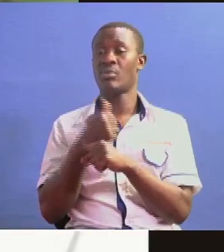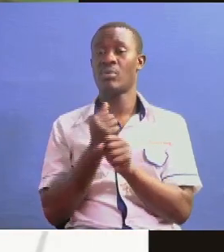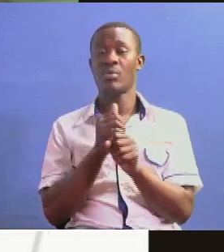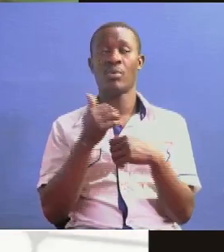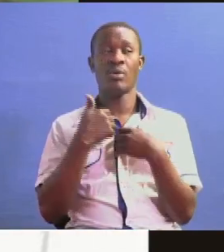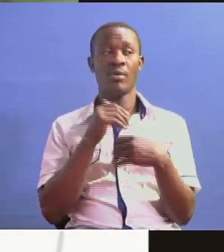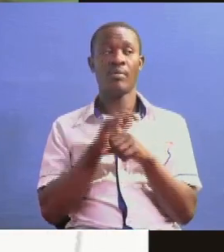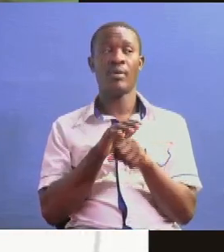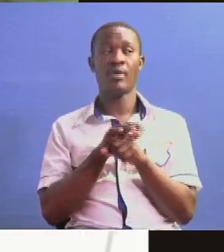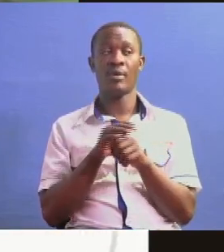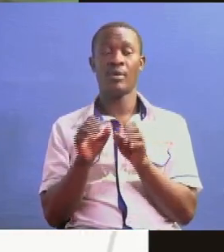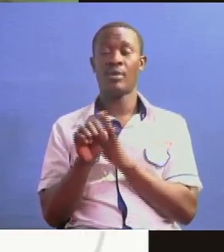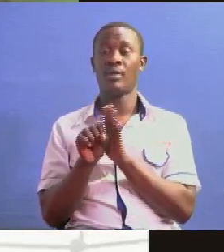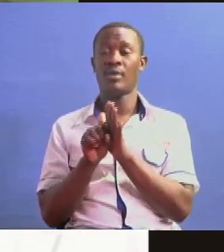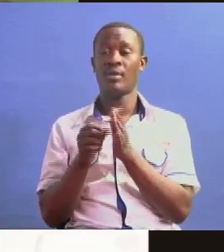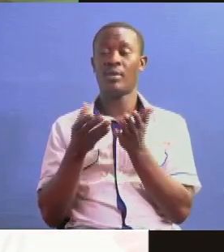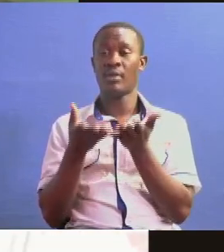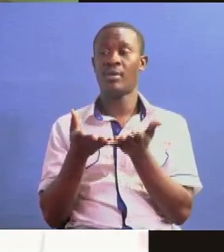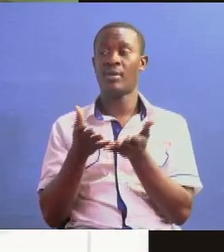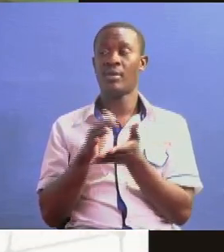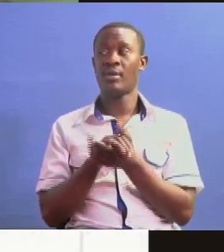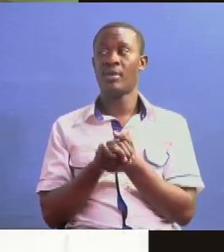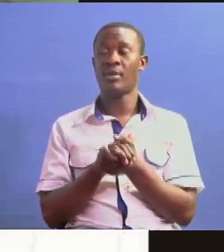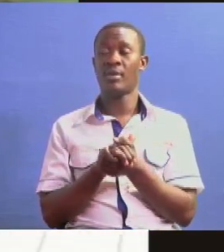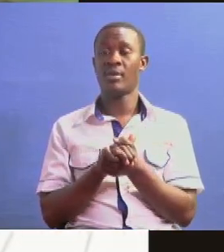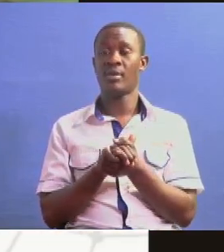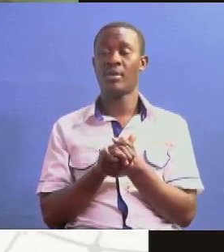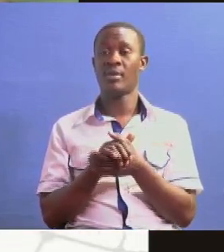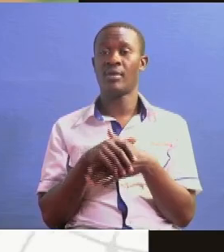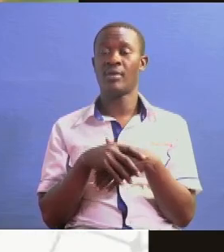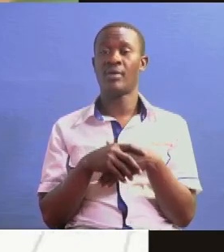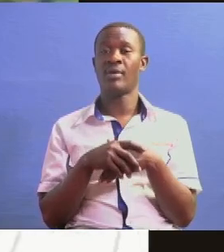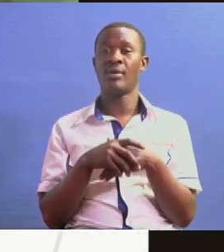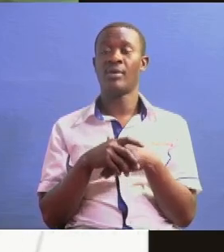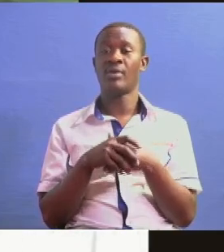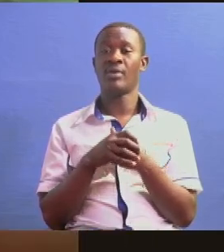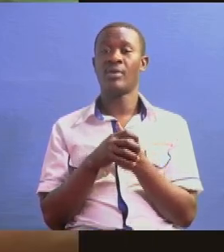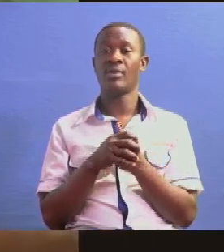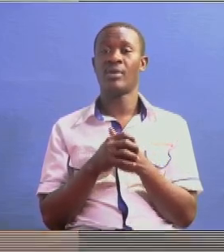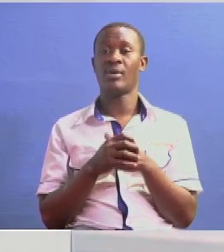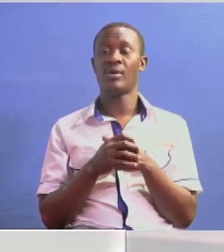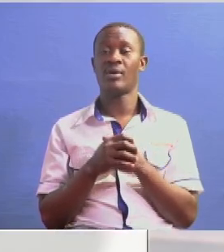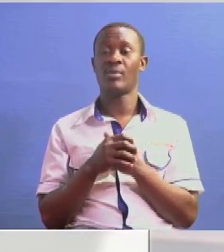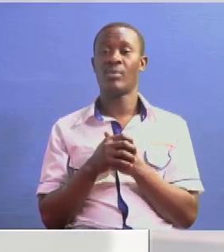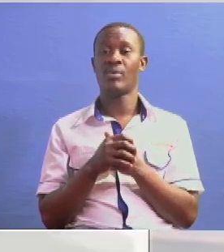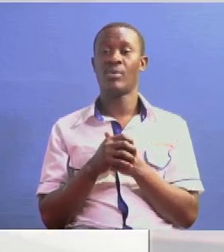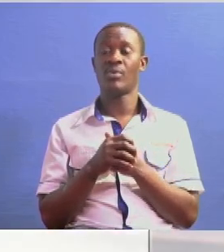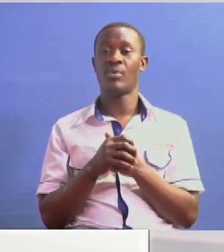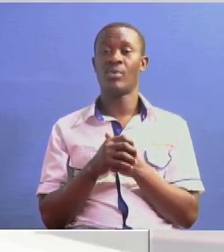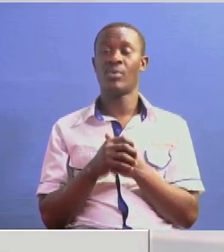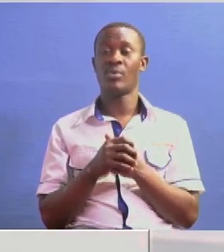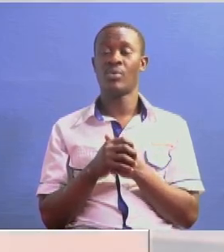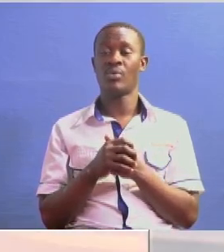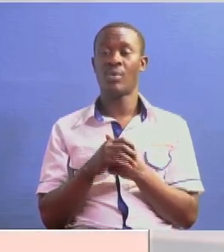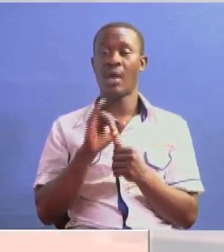more subjects there than any other. Fair enough. Well, I want